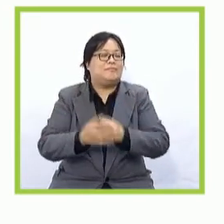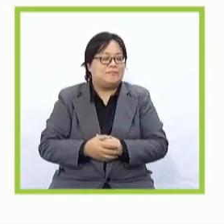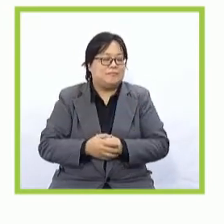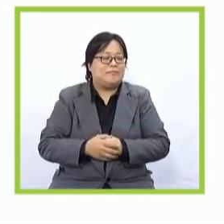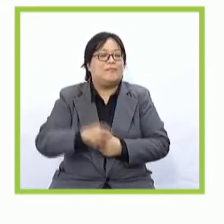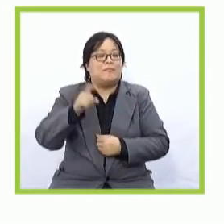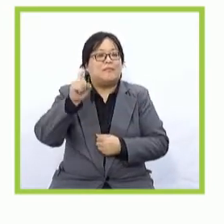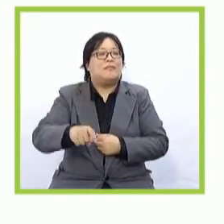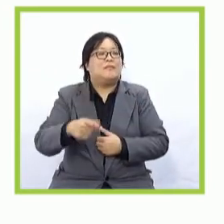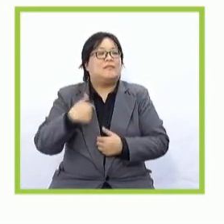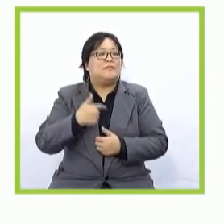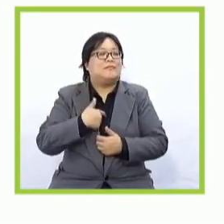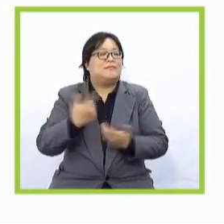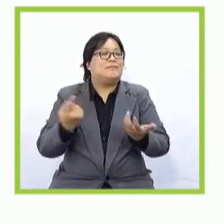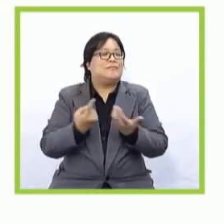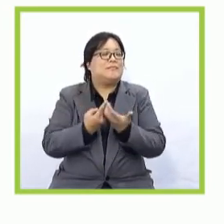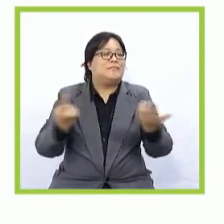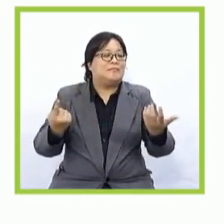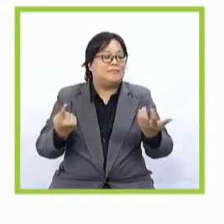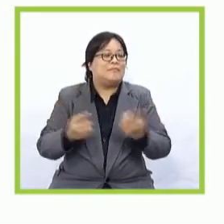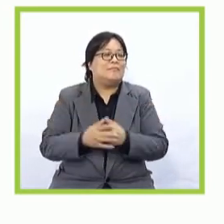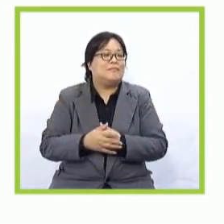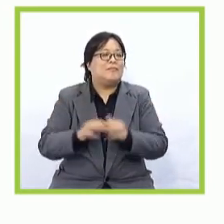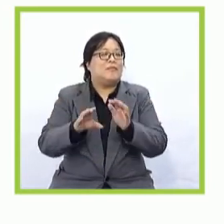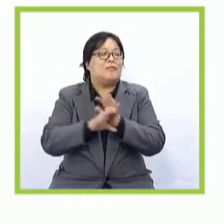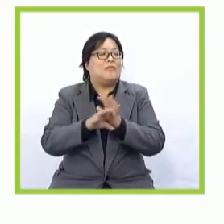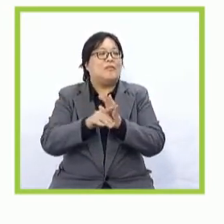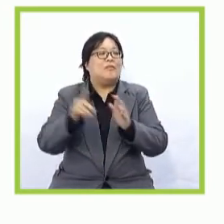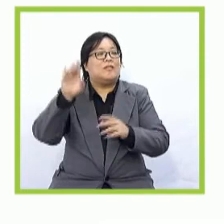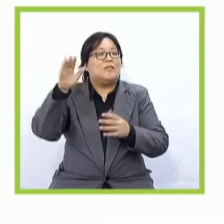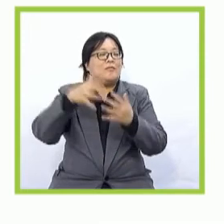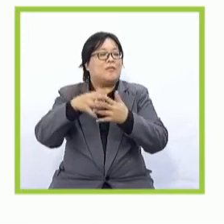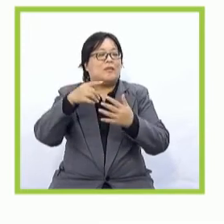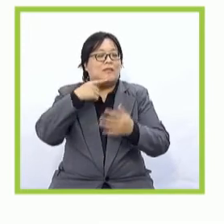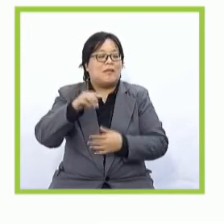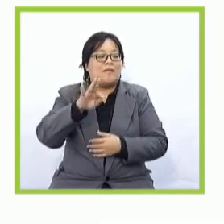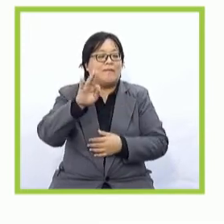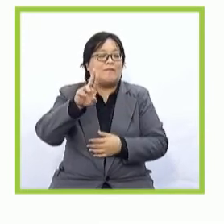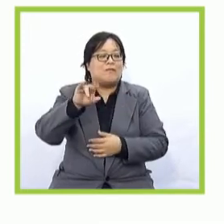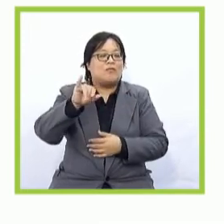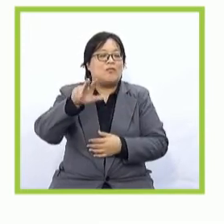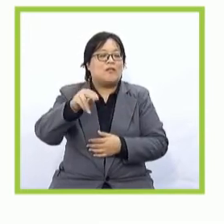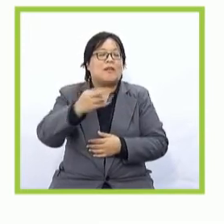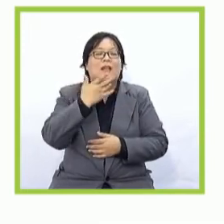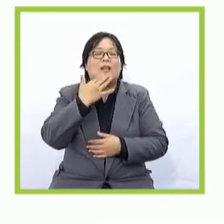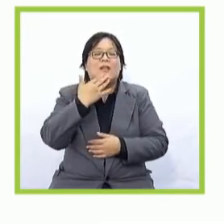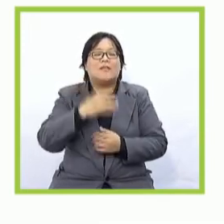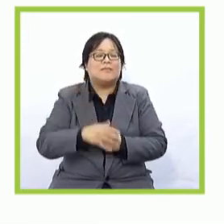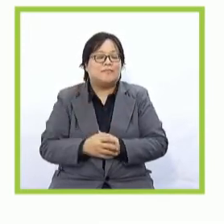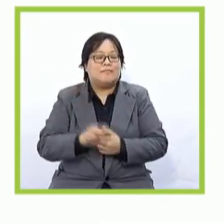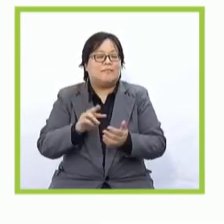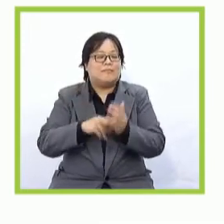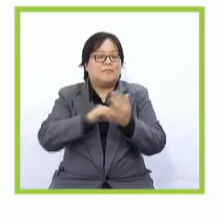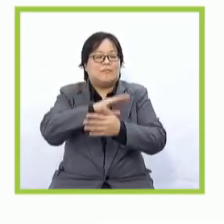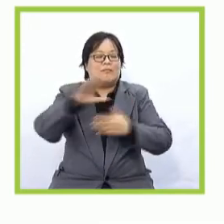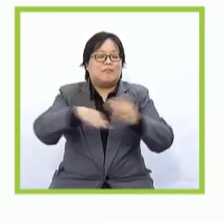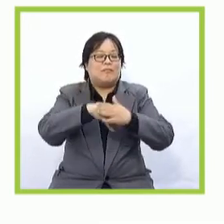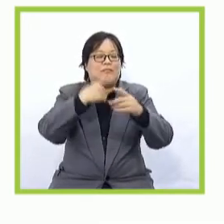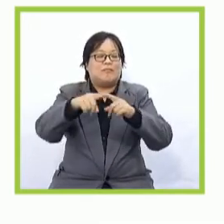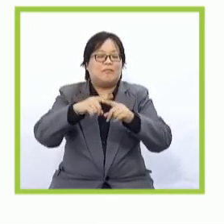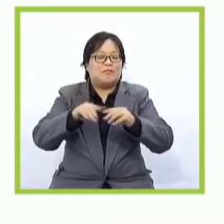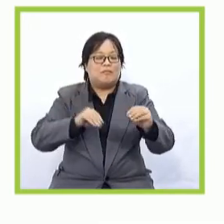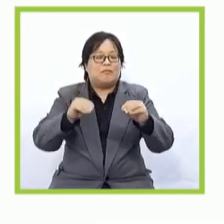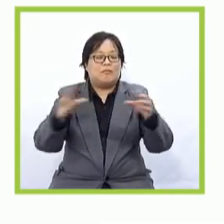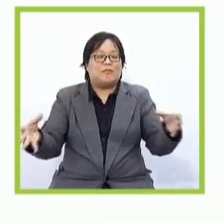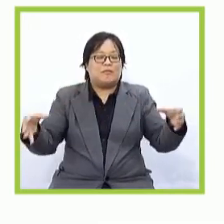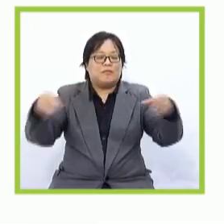to be part of building what the Reverend William Barber in the US calls fusion coalitions, where you bring together different movements.